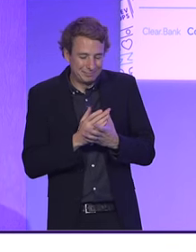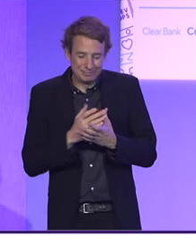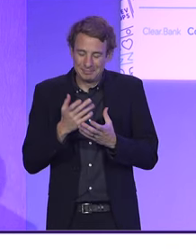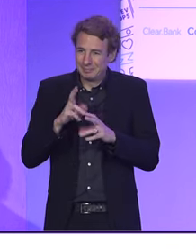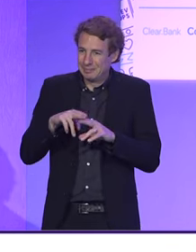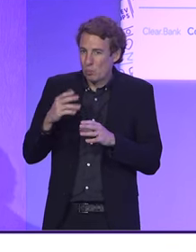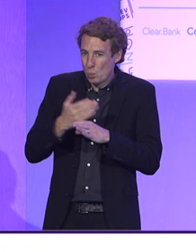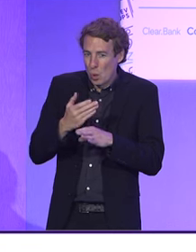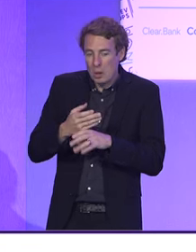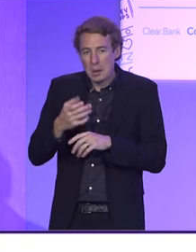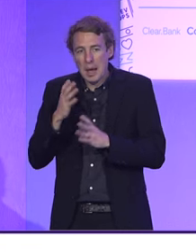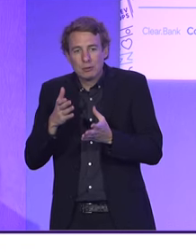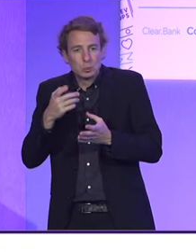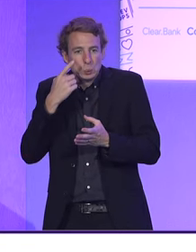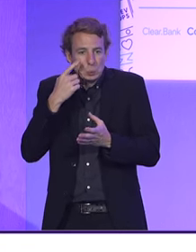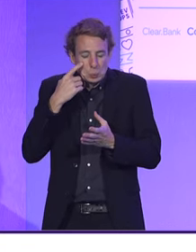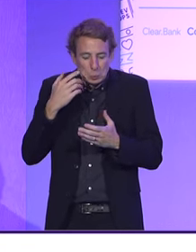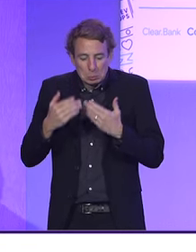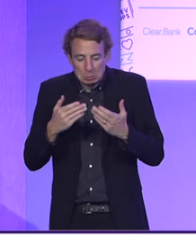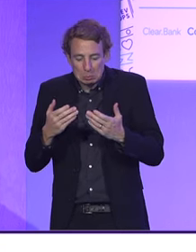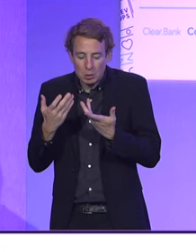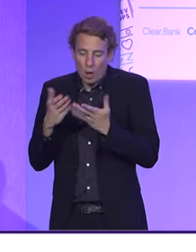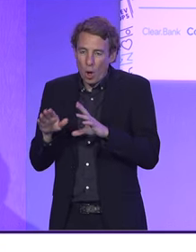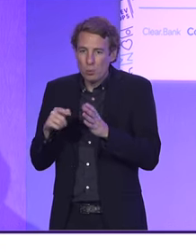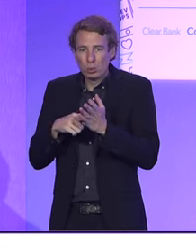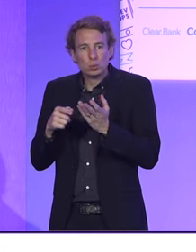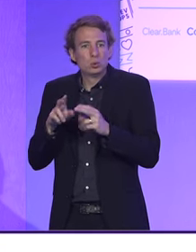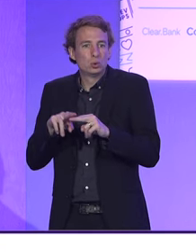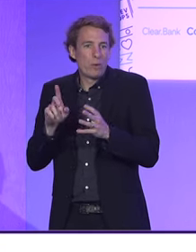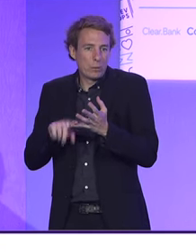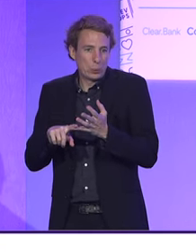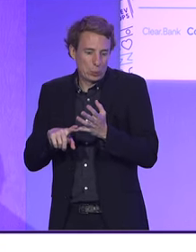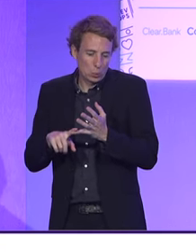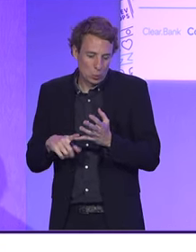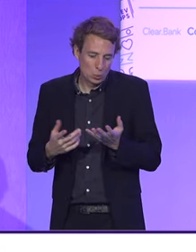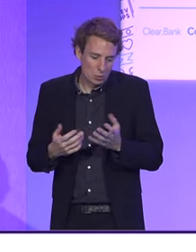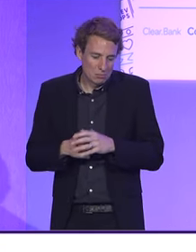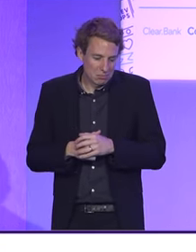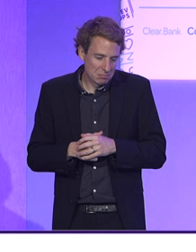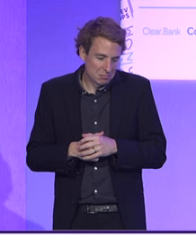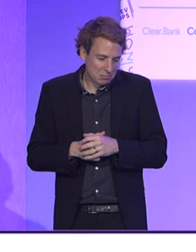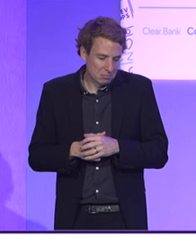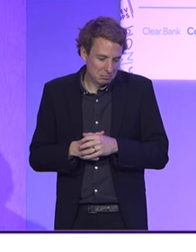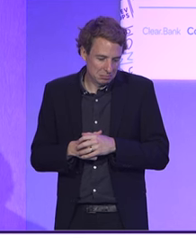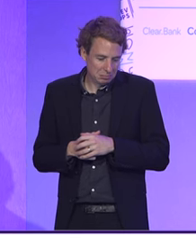about this. So open tofu. Holy shit, tofu. I know. They don't have other